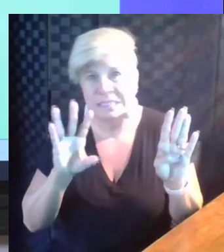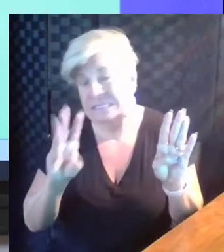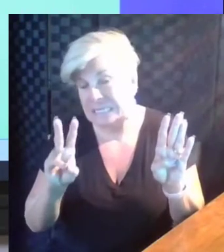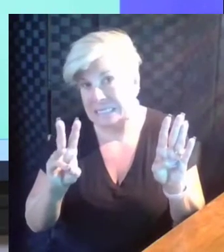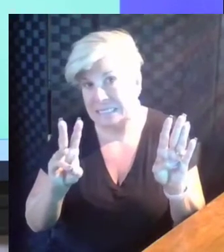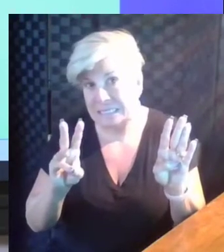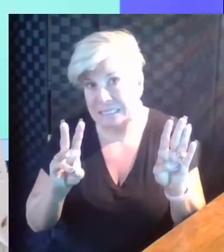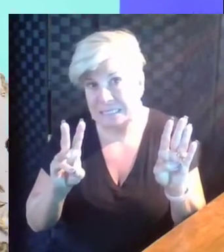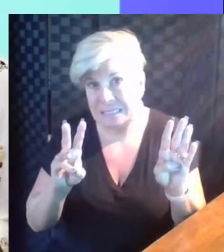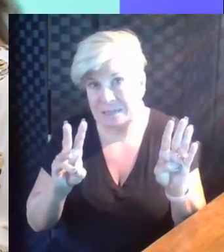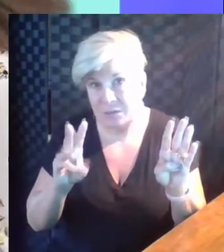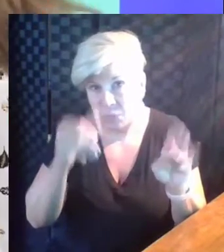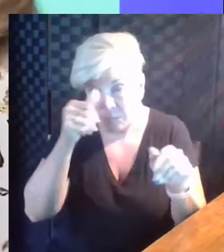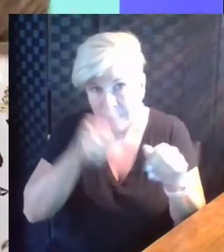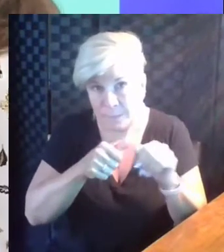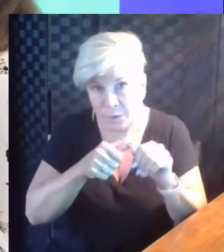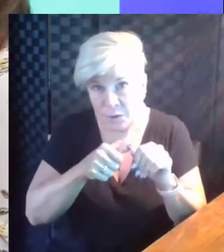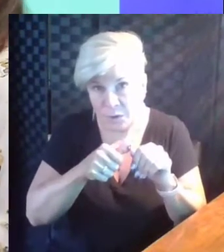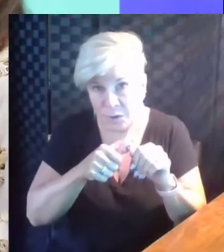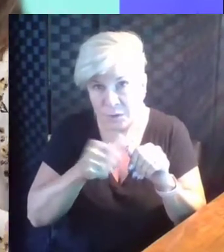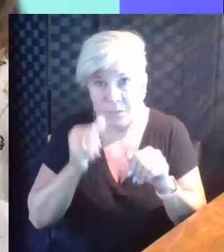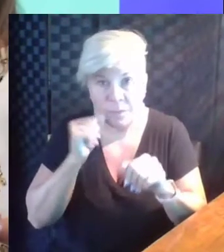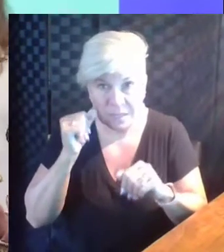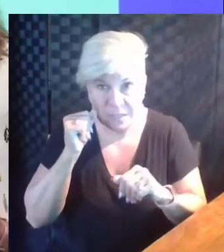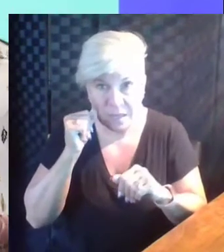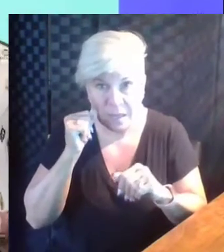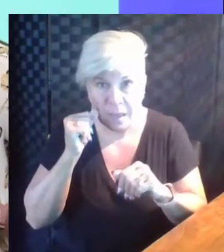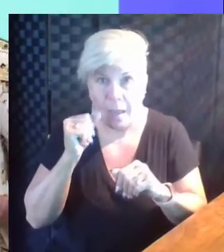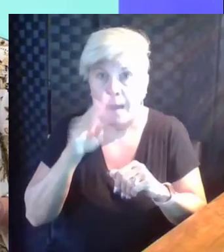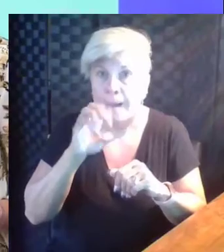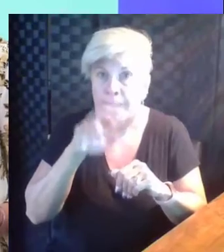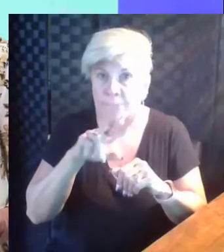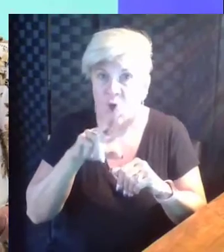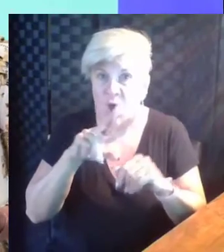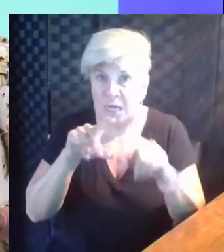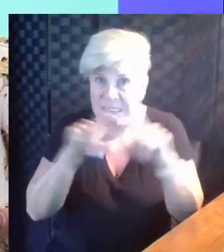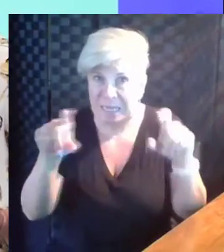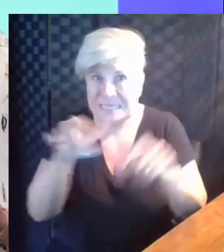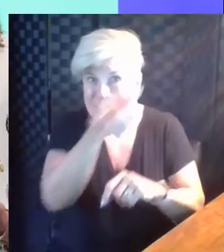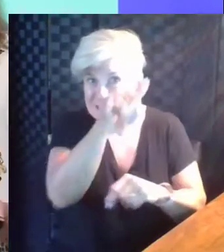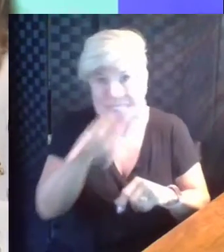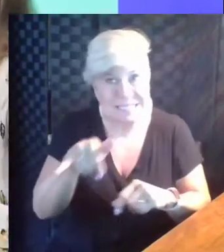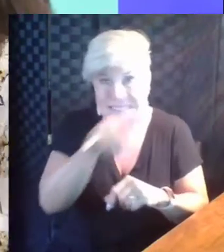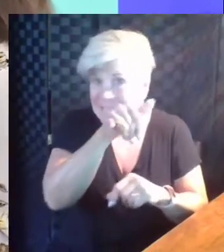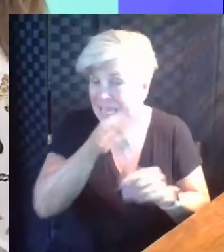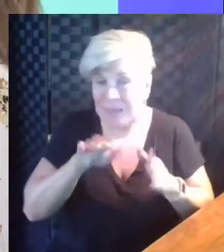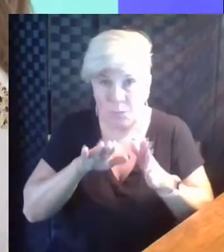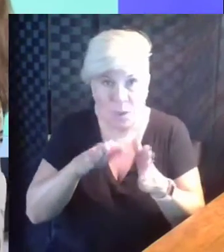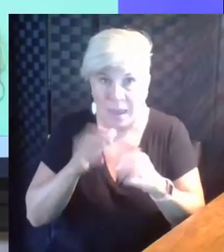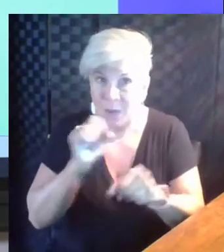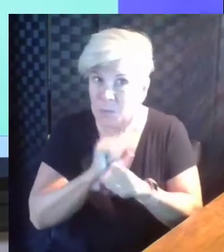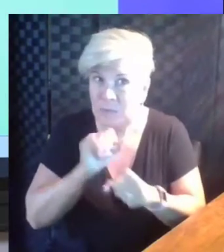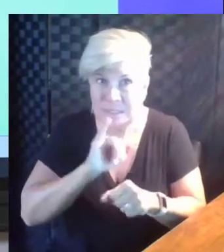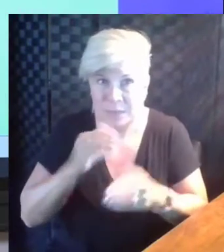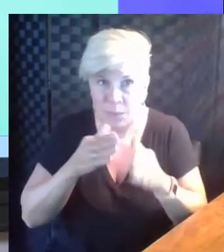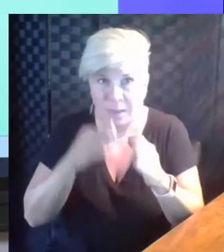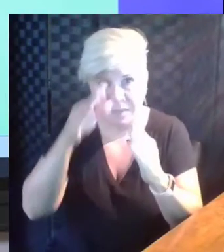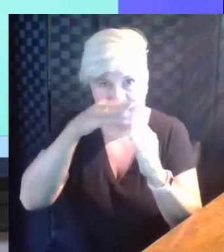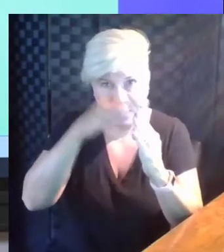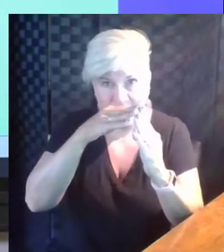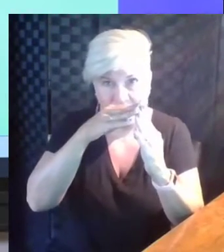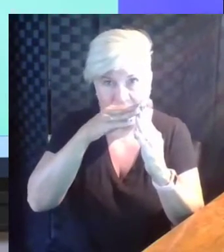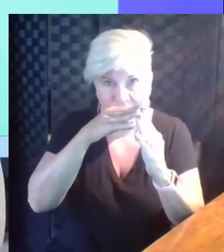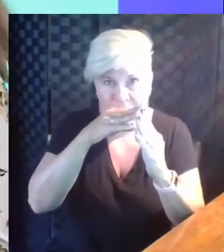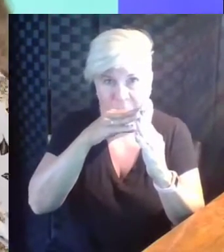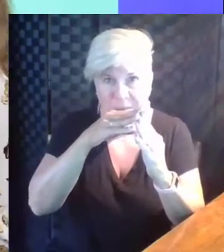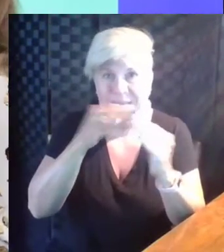and a 6. Do you remember that from last time? A bar diagram works exactly the same way. This top part here,